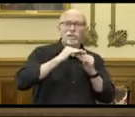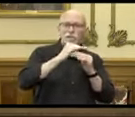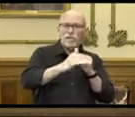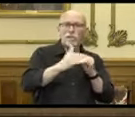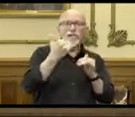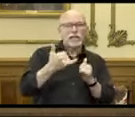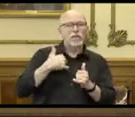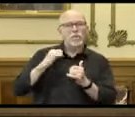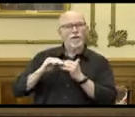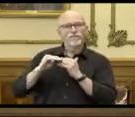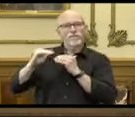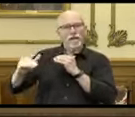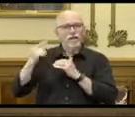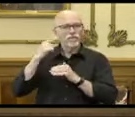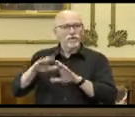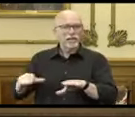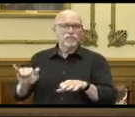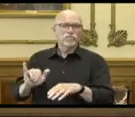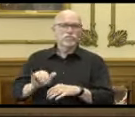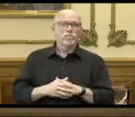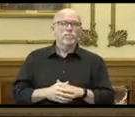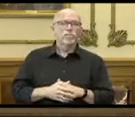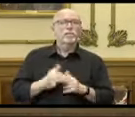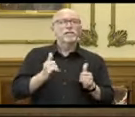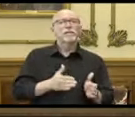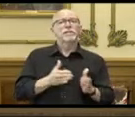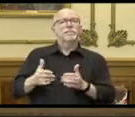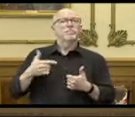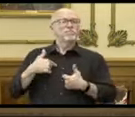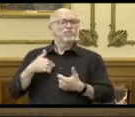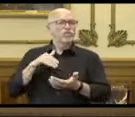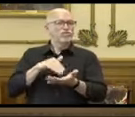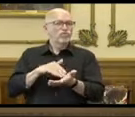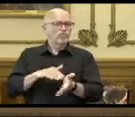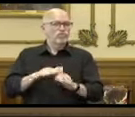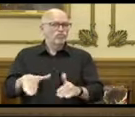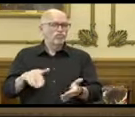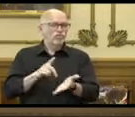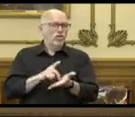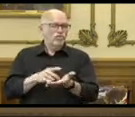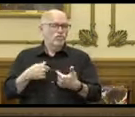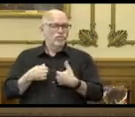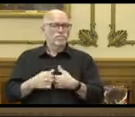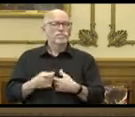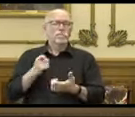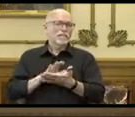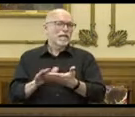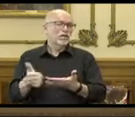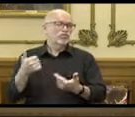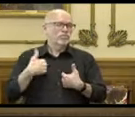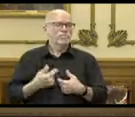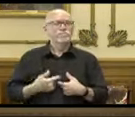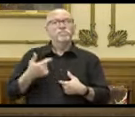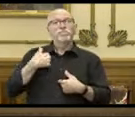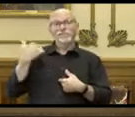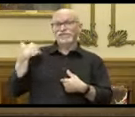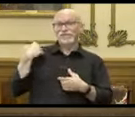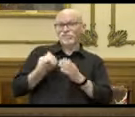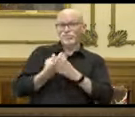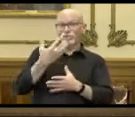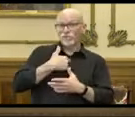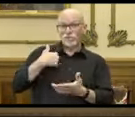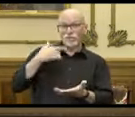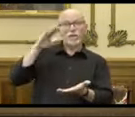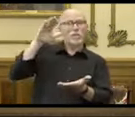it for kids. So on to the pediatrician voice, which is a little nicer. When we flattened the curve this spring with a